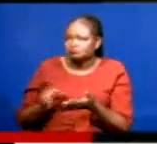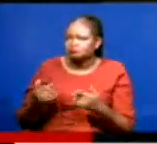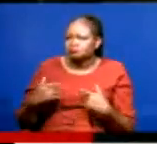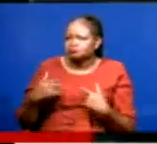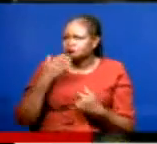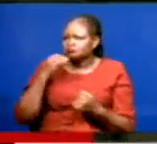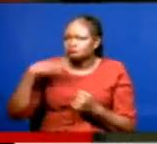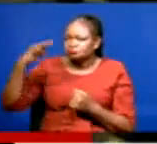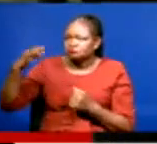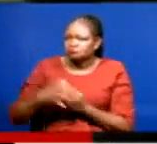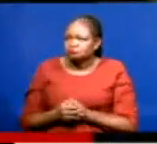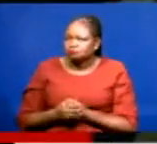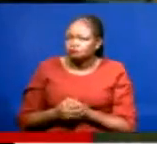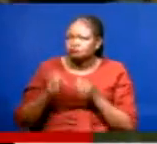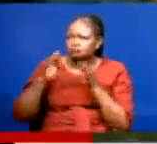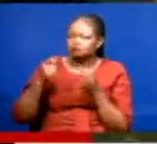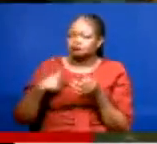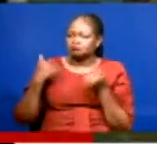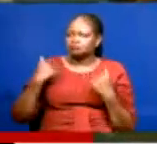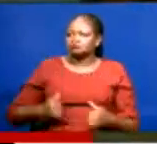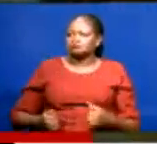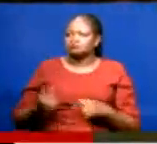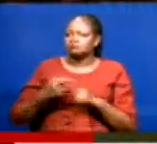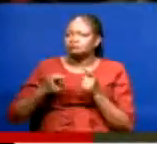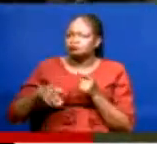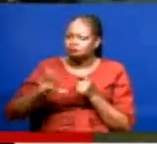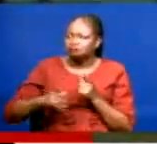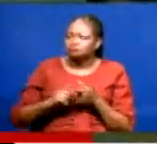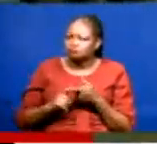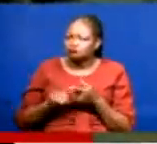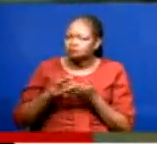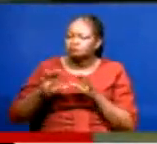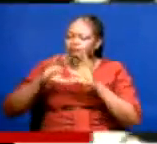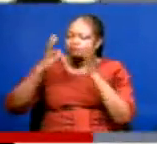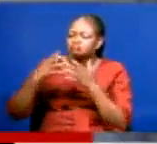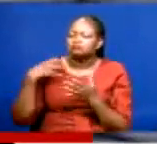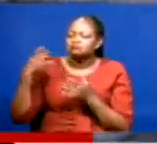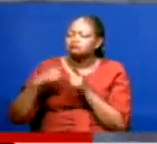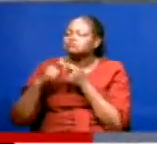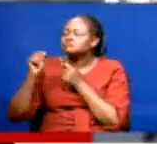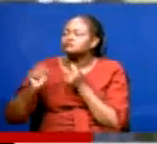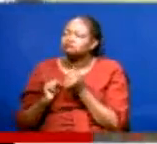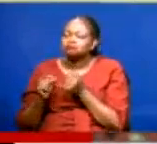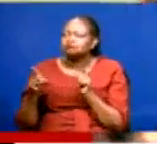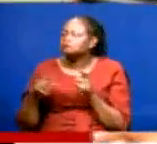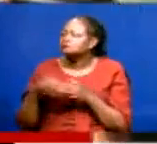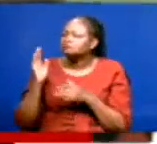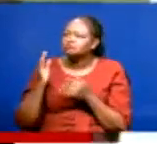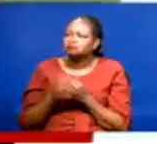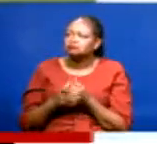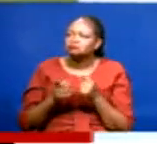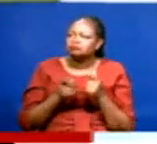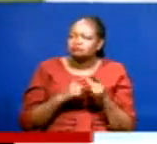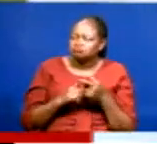future. If Sarah can come from this area and Sarah can become a world champ, what about that other girl? And also maybe Sarah, you